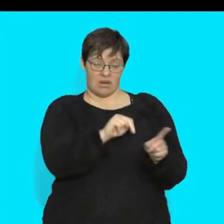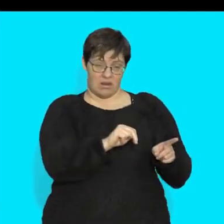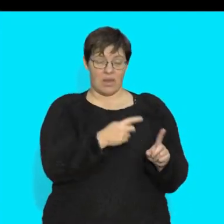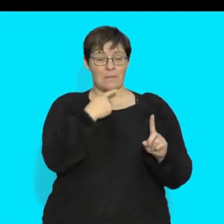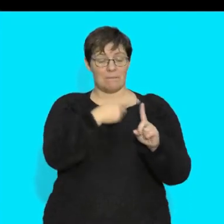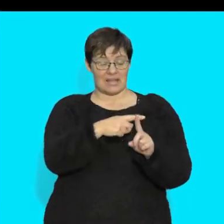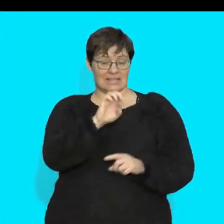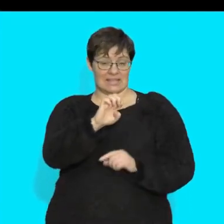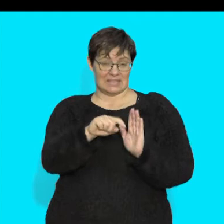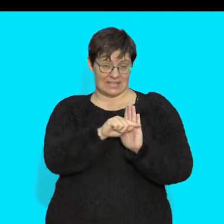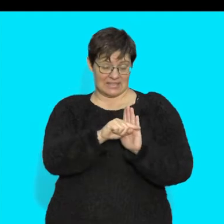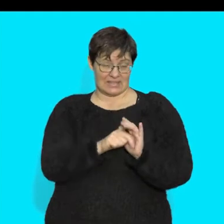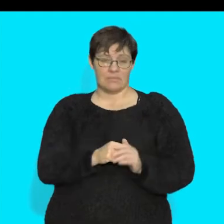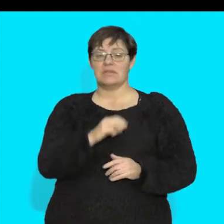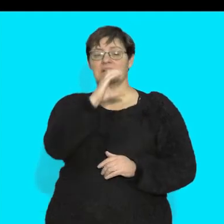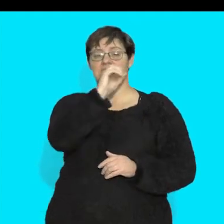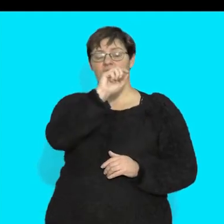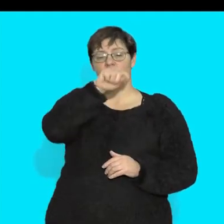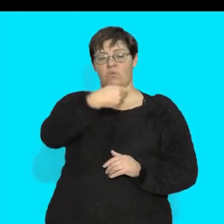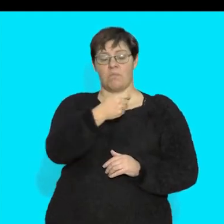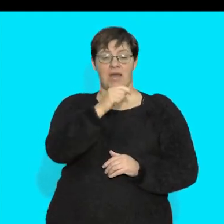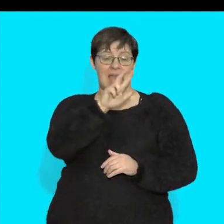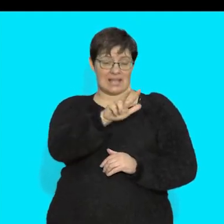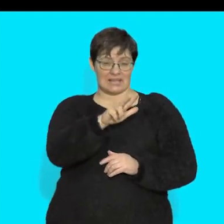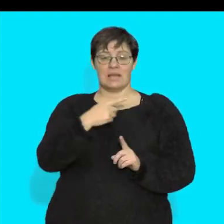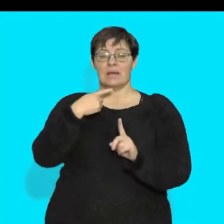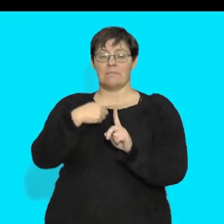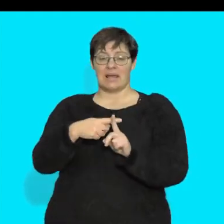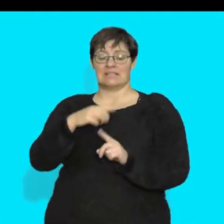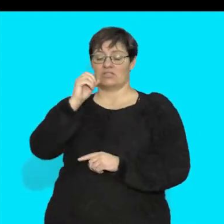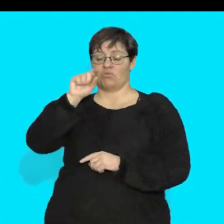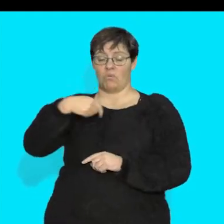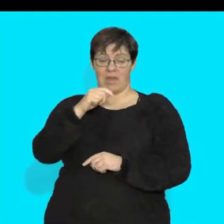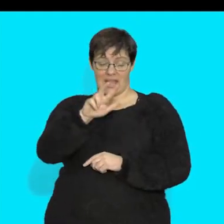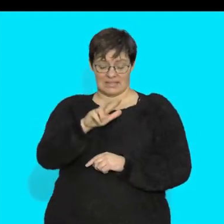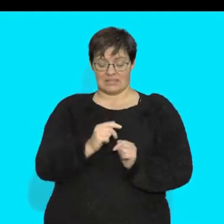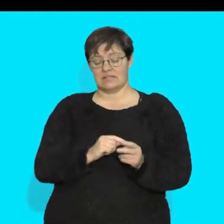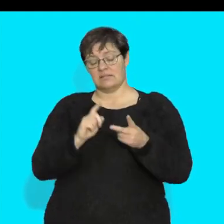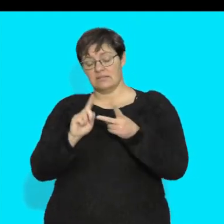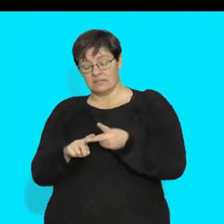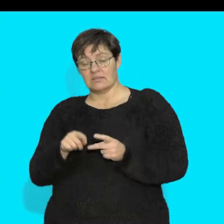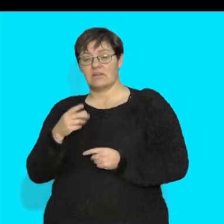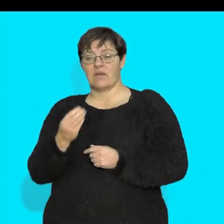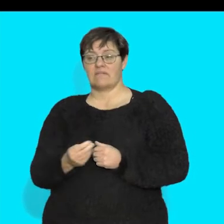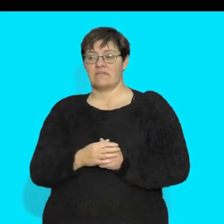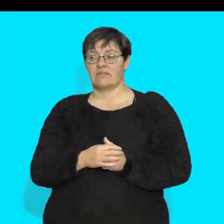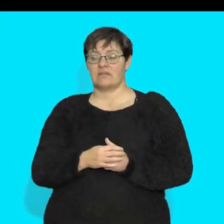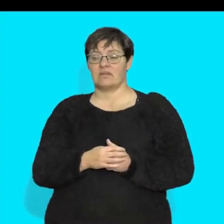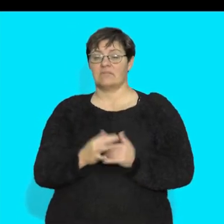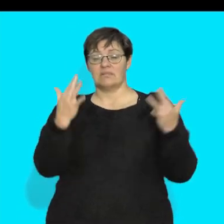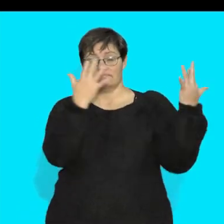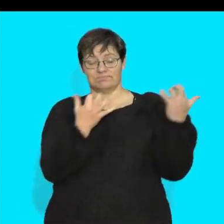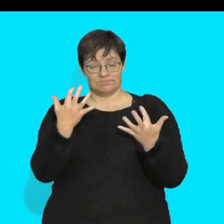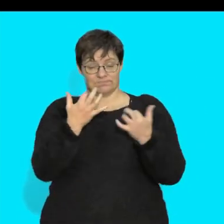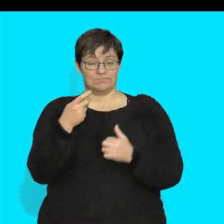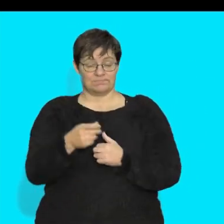ions plus an electron, and that was 0.8 plus 0.8. And over here, you've got,